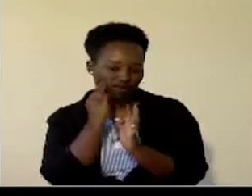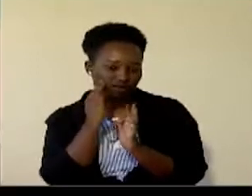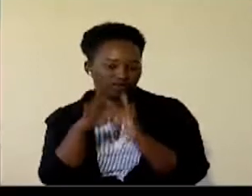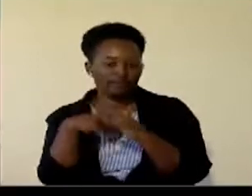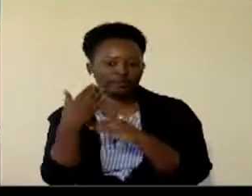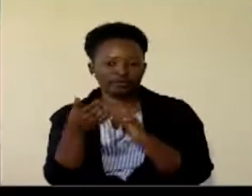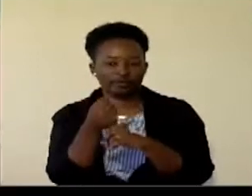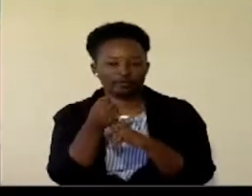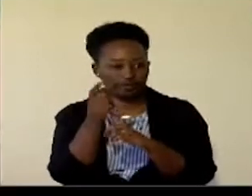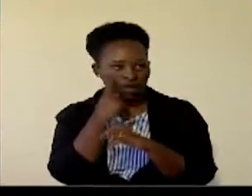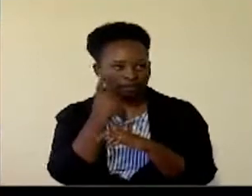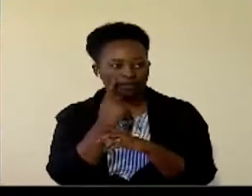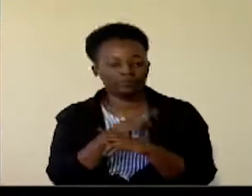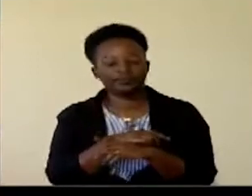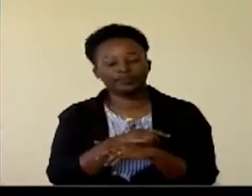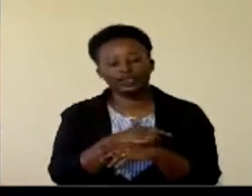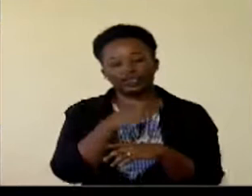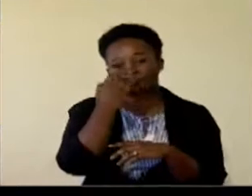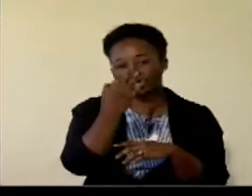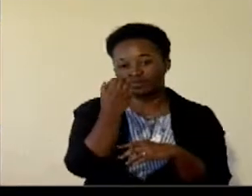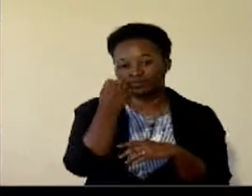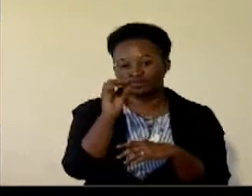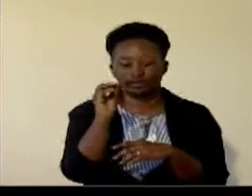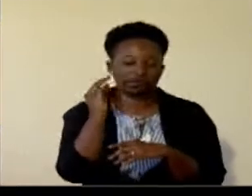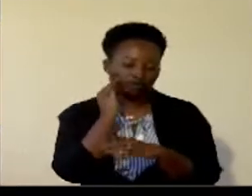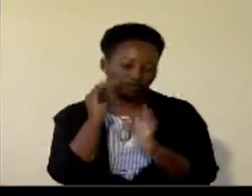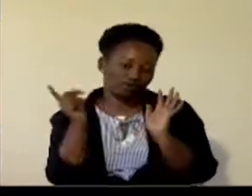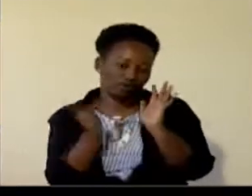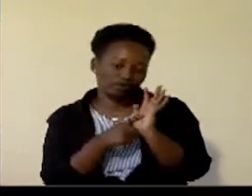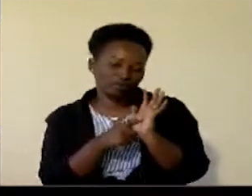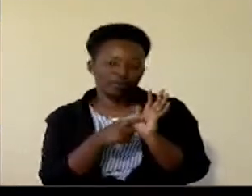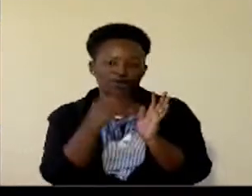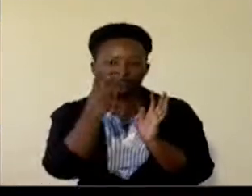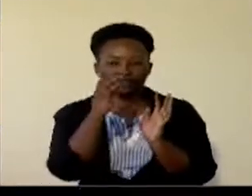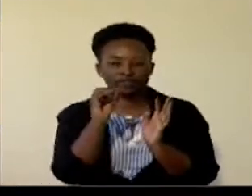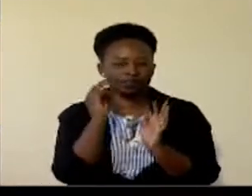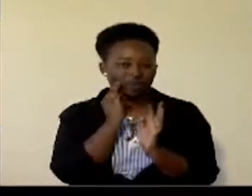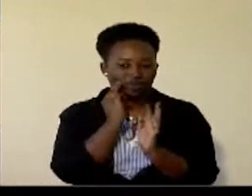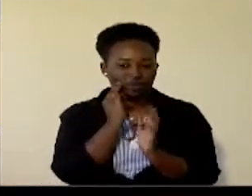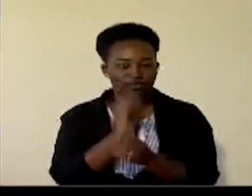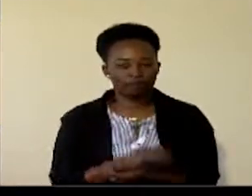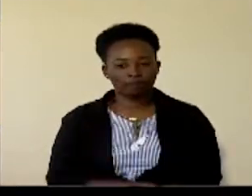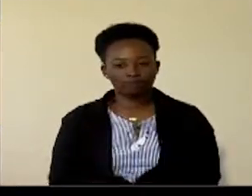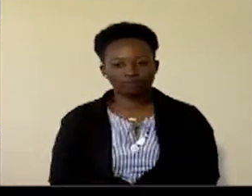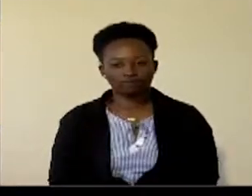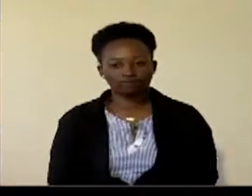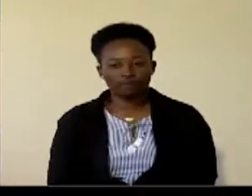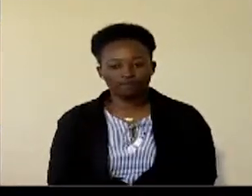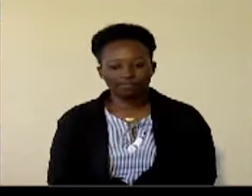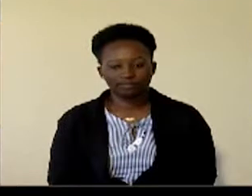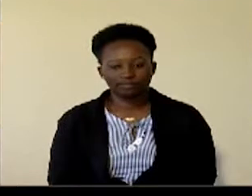get 350 million minus 40 million.